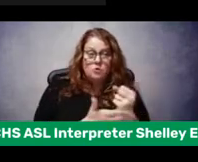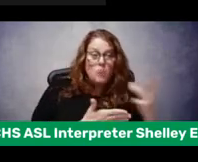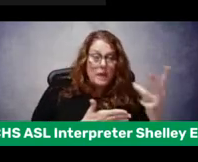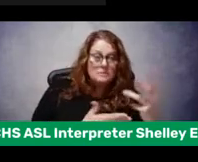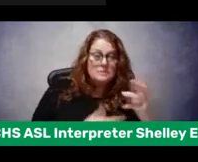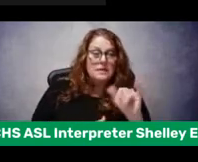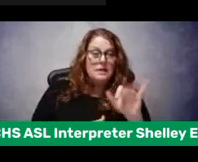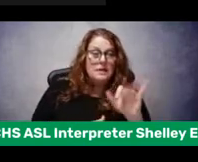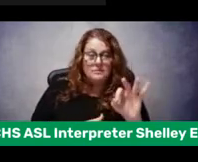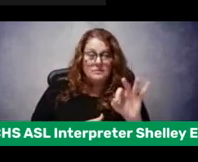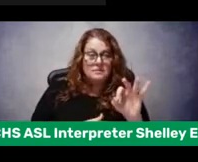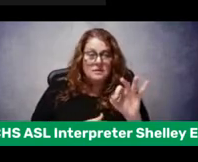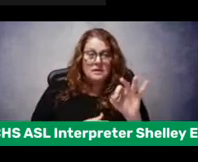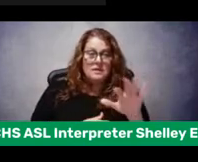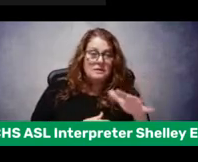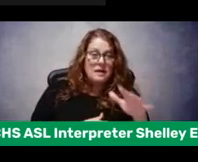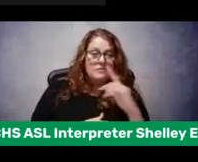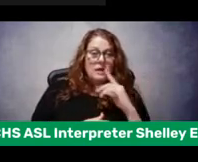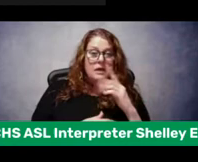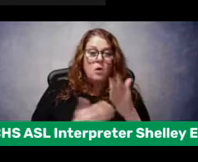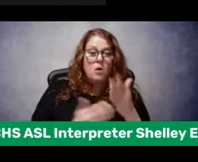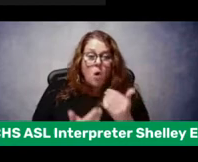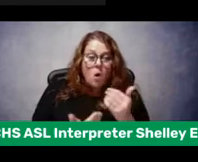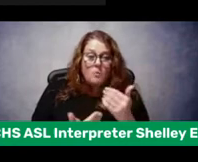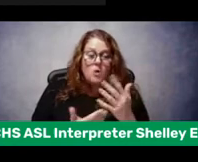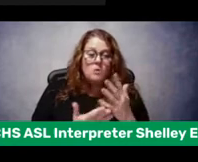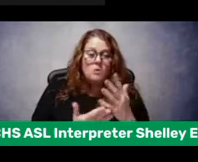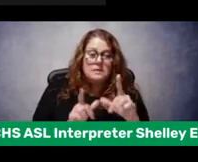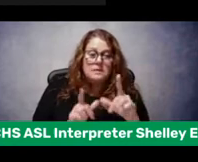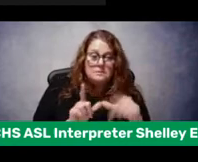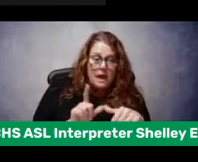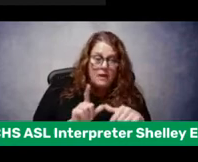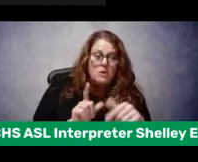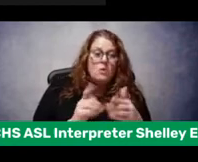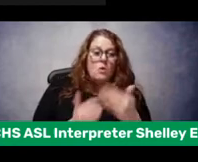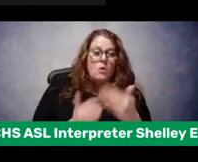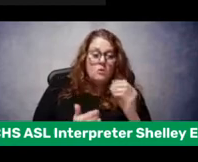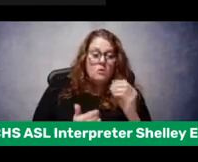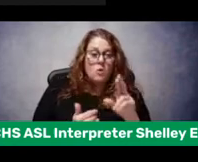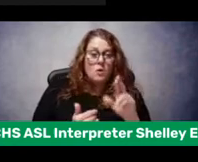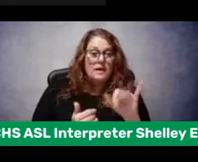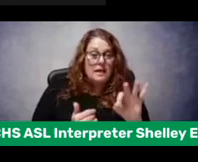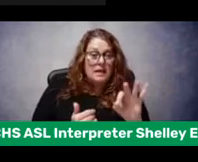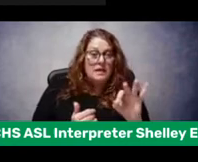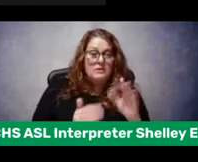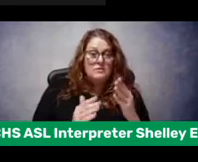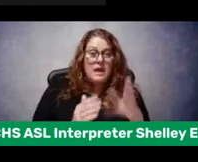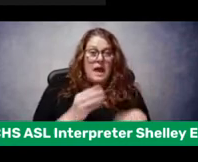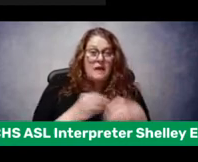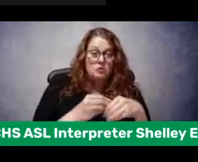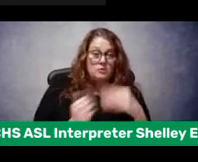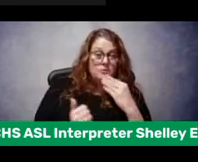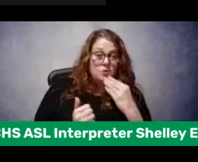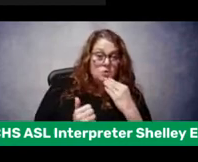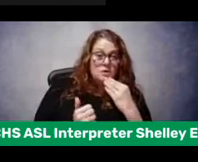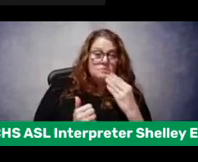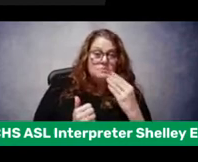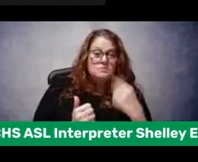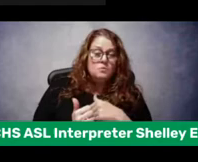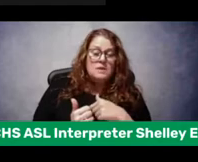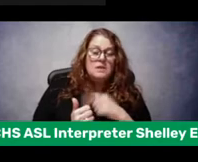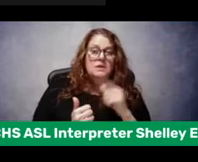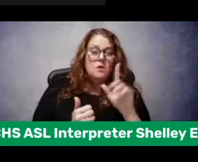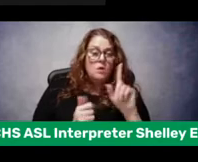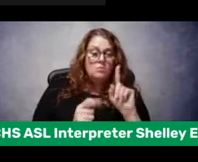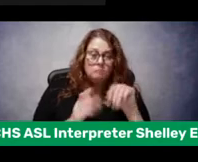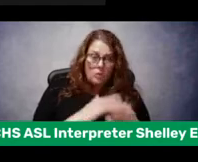it is just kind of like on the brink of their expiration date, if it is excess food, we go and we pick